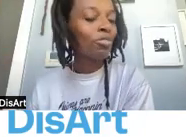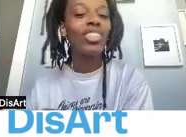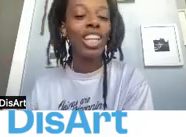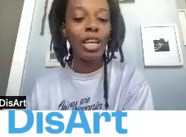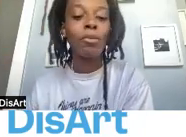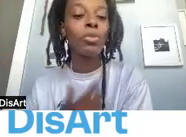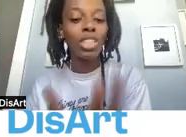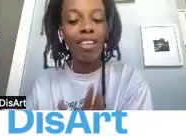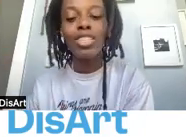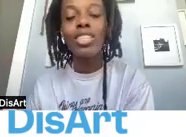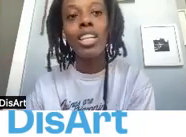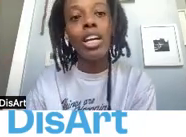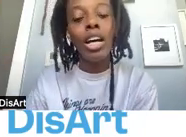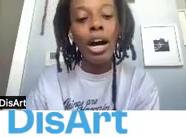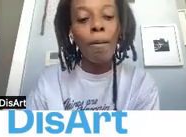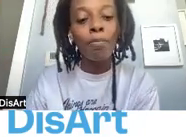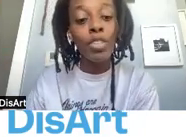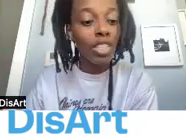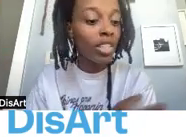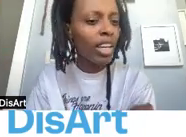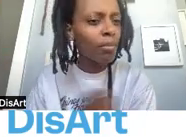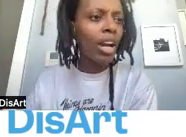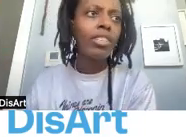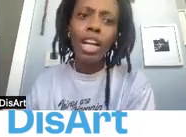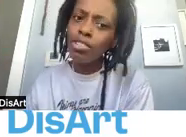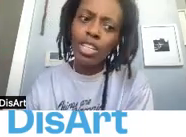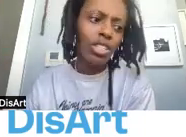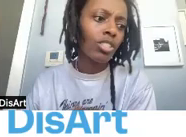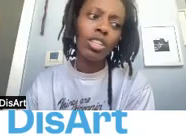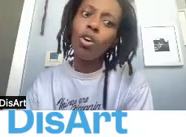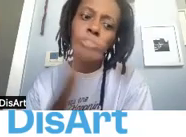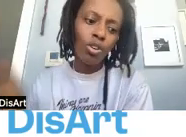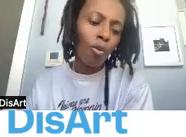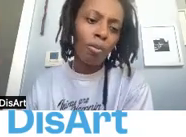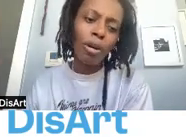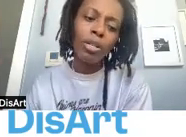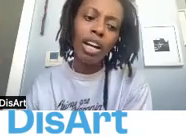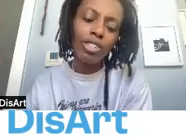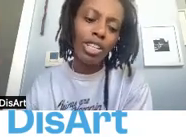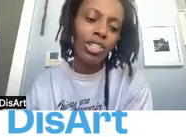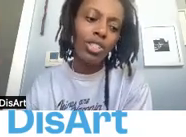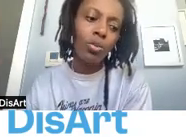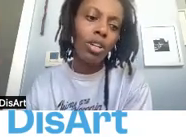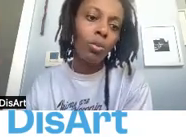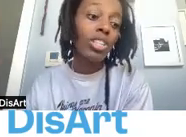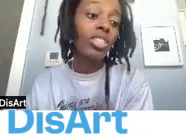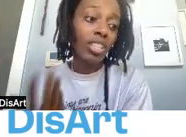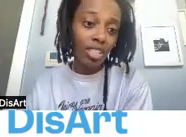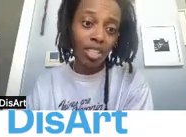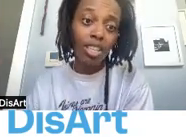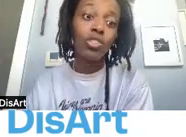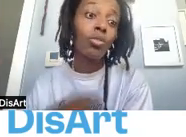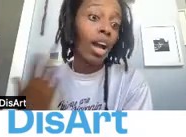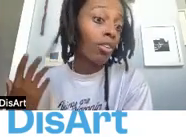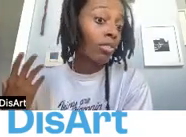kind of remove that shame and really have these like kind of private conversations and also open public conversations where we're